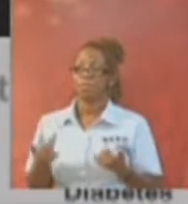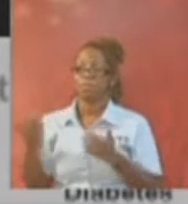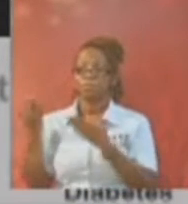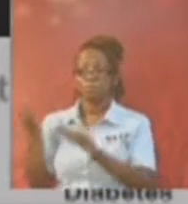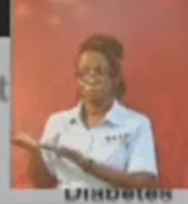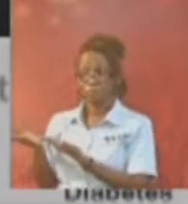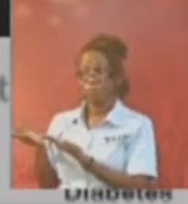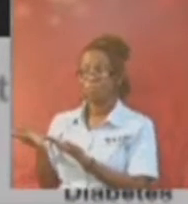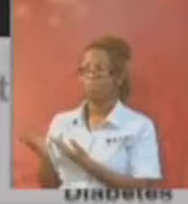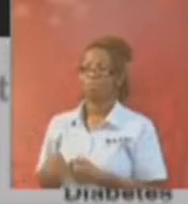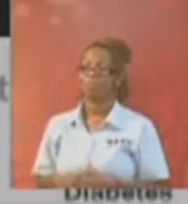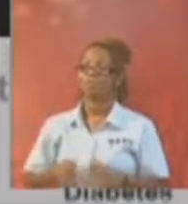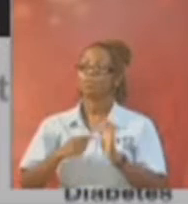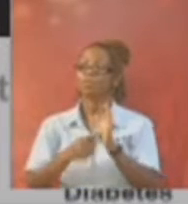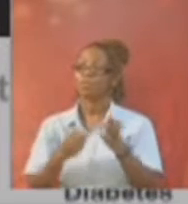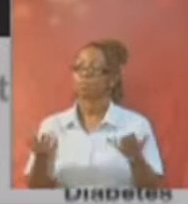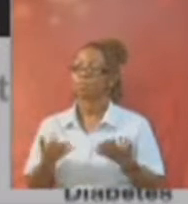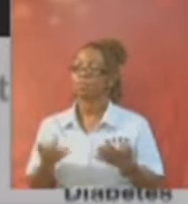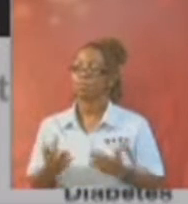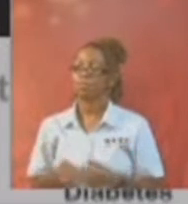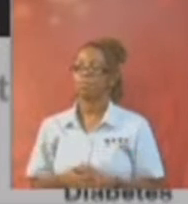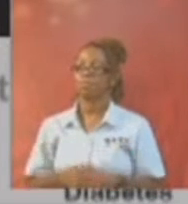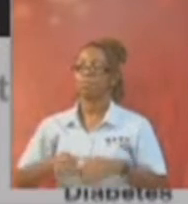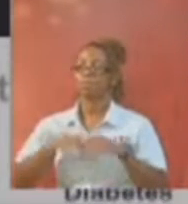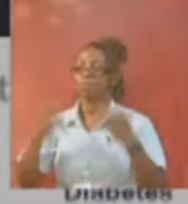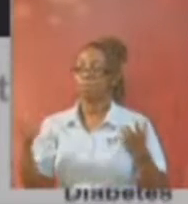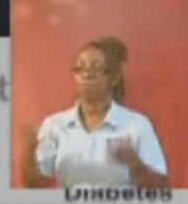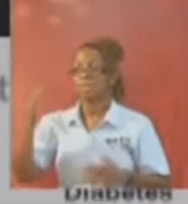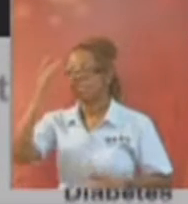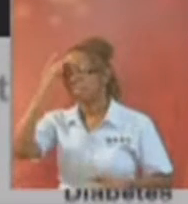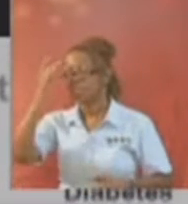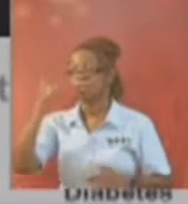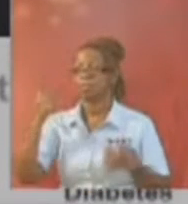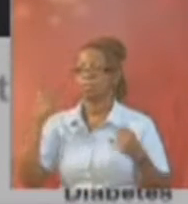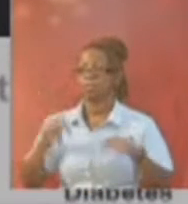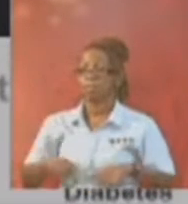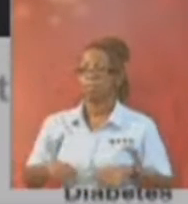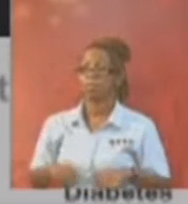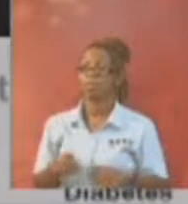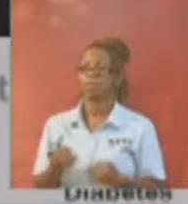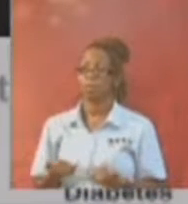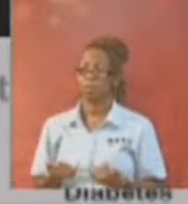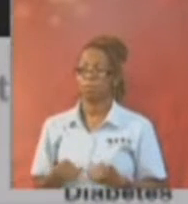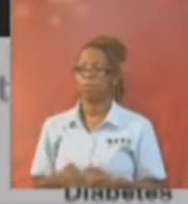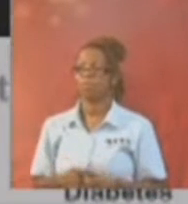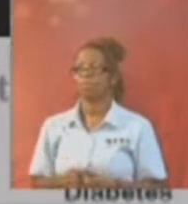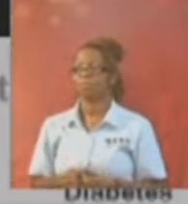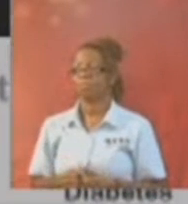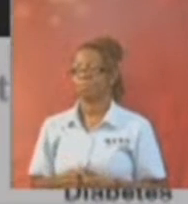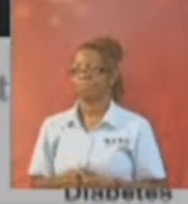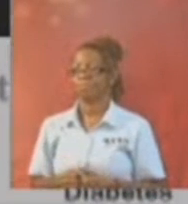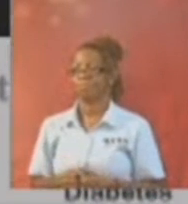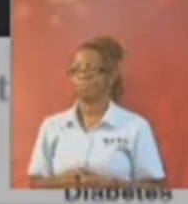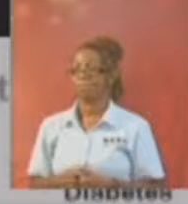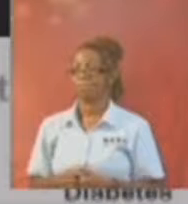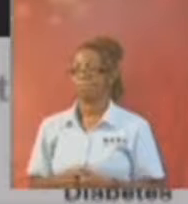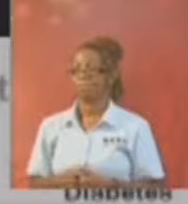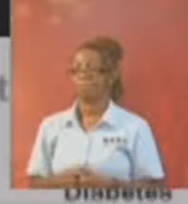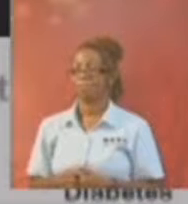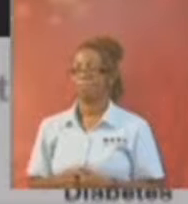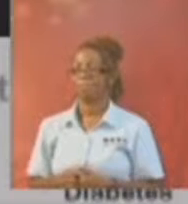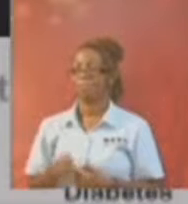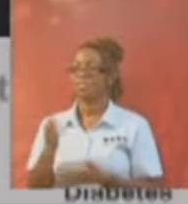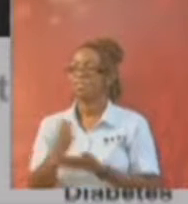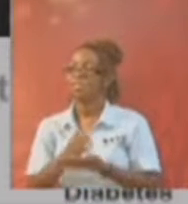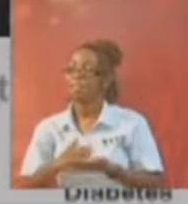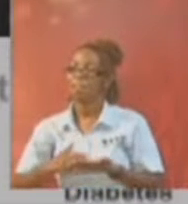situation of all the cases we have right now, just the comorbidities, which is which of our patients